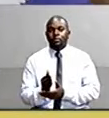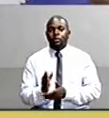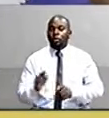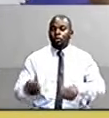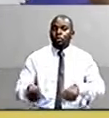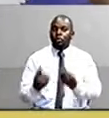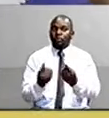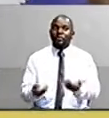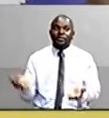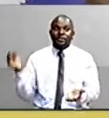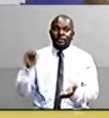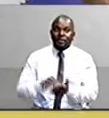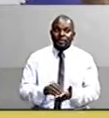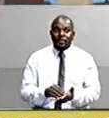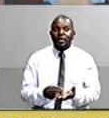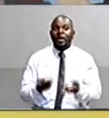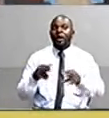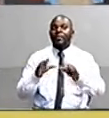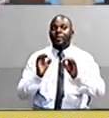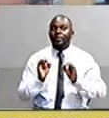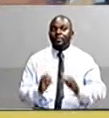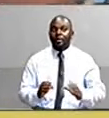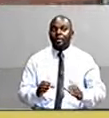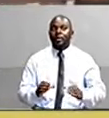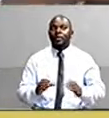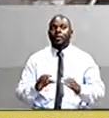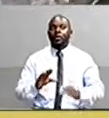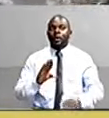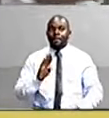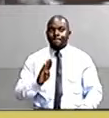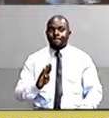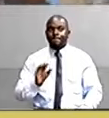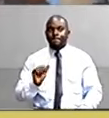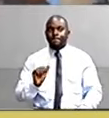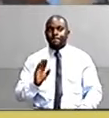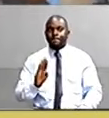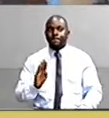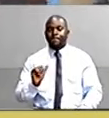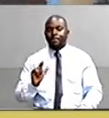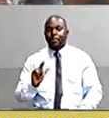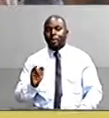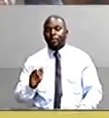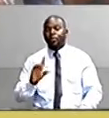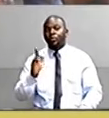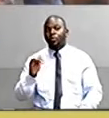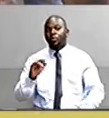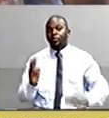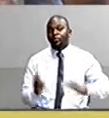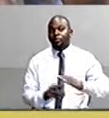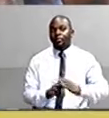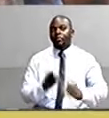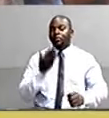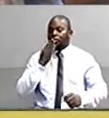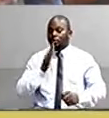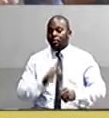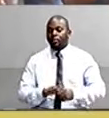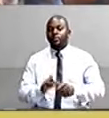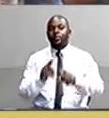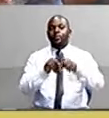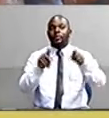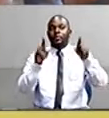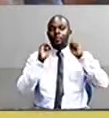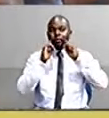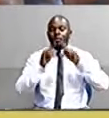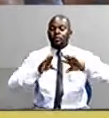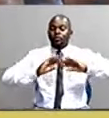don't arise again. Olayinka Babalolo, the Vice President of Rotary International, pledged support to Makerere University in